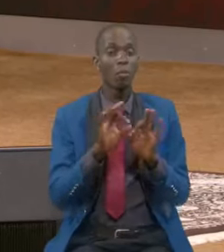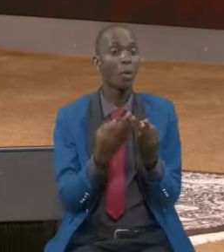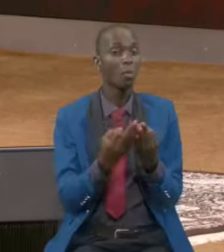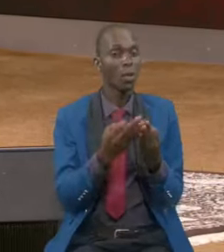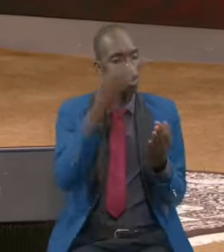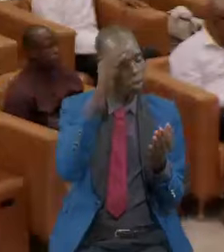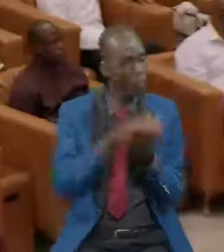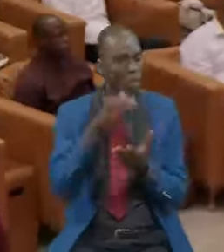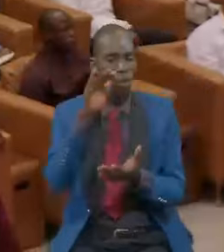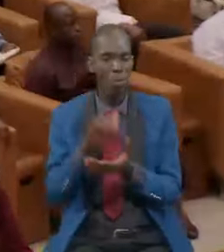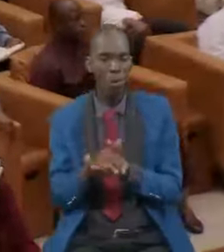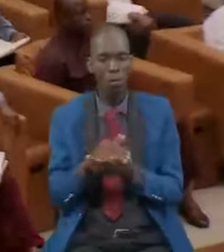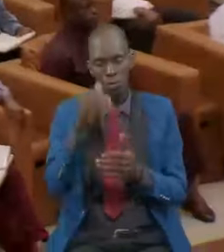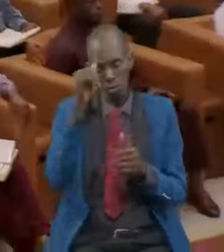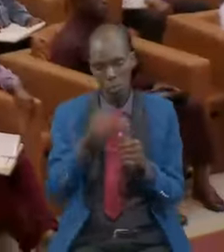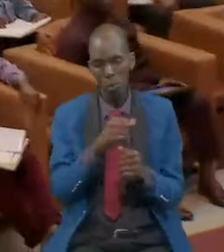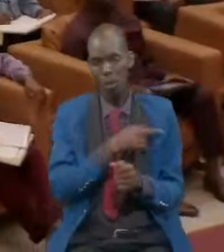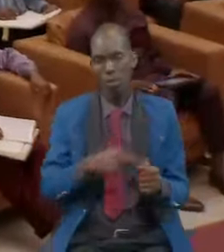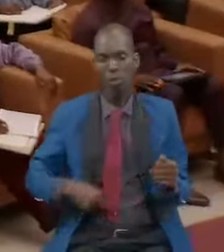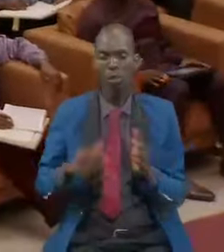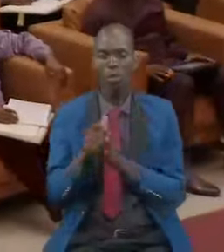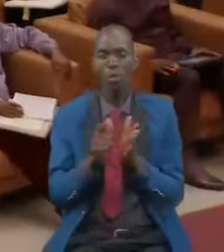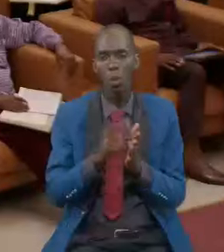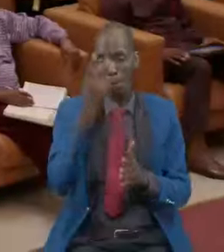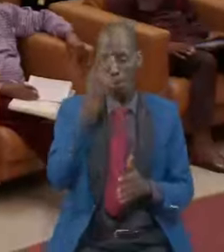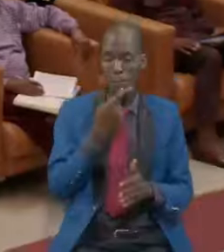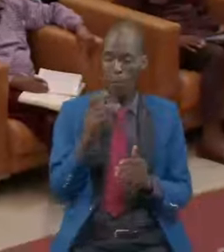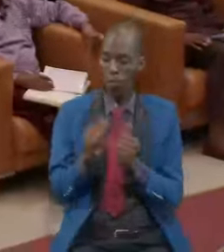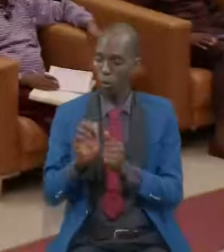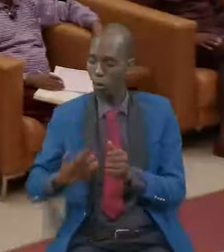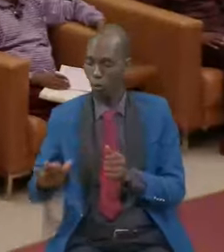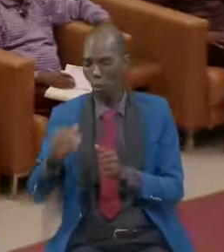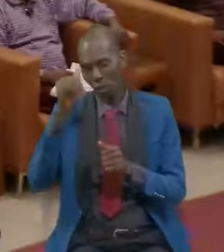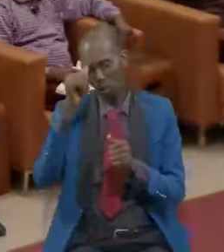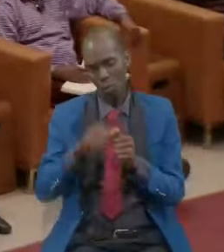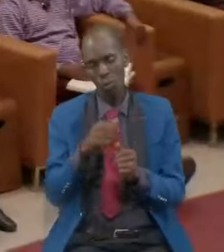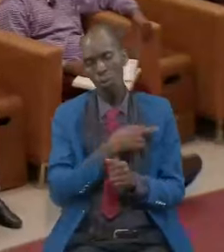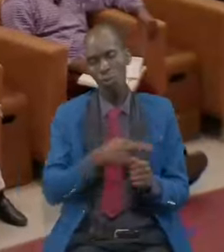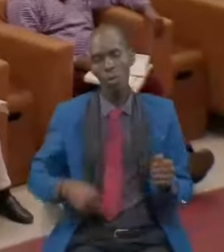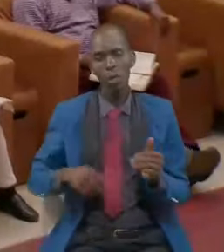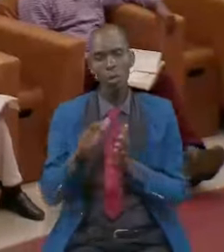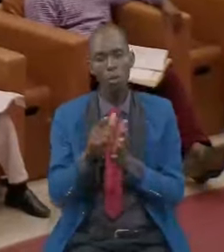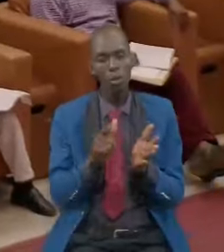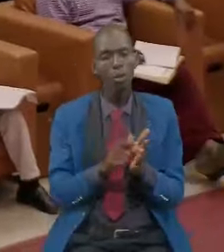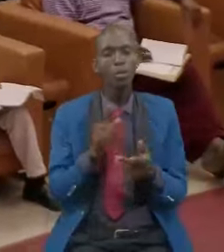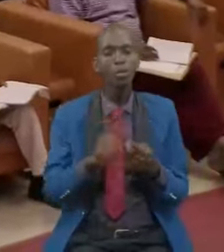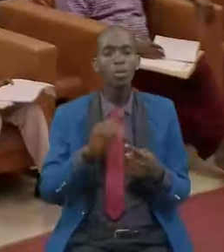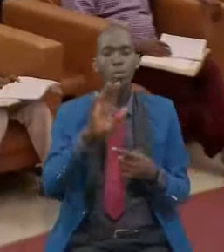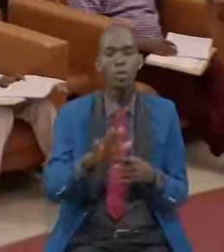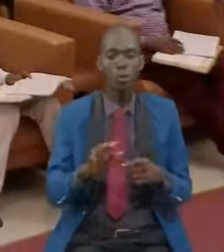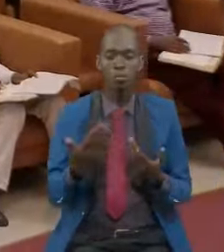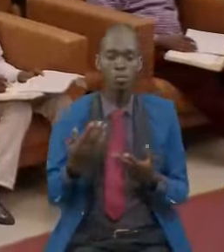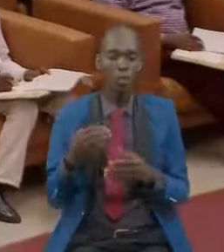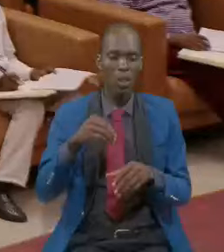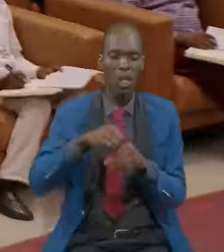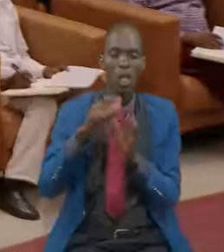law. Parents and children, the royal law. And to your in-laws, the royal law. And it depends on how you think.